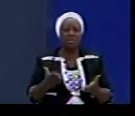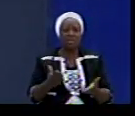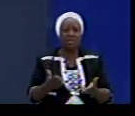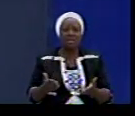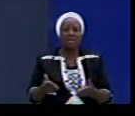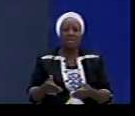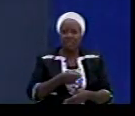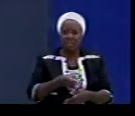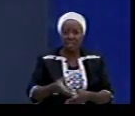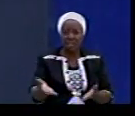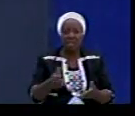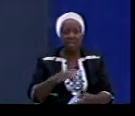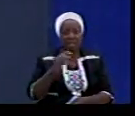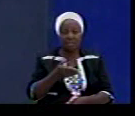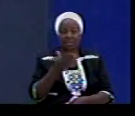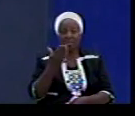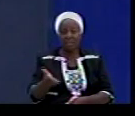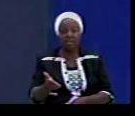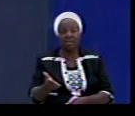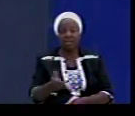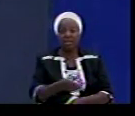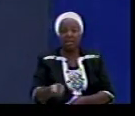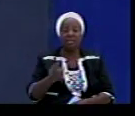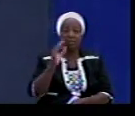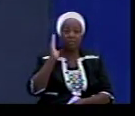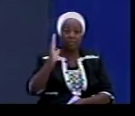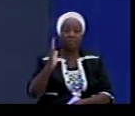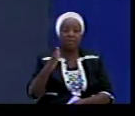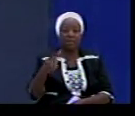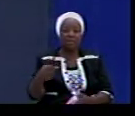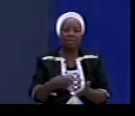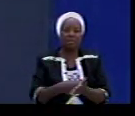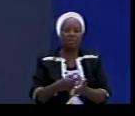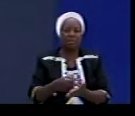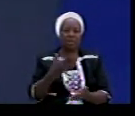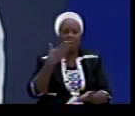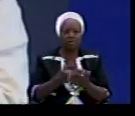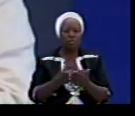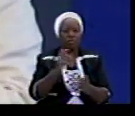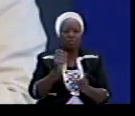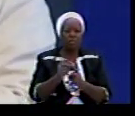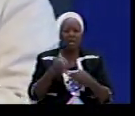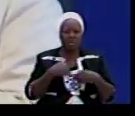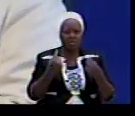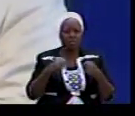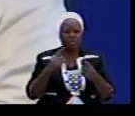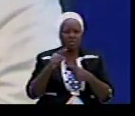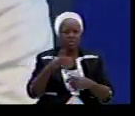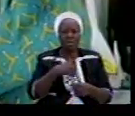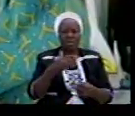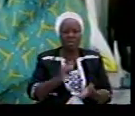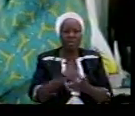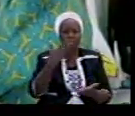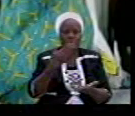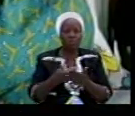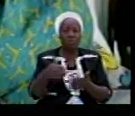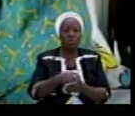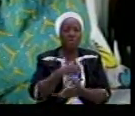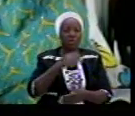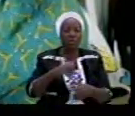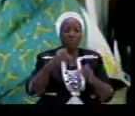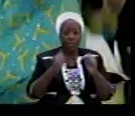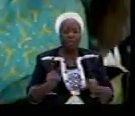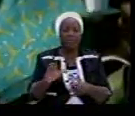to you, and that good news will be powerfully effected in your life tonight in Jesus'